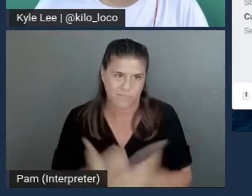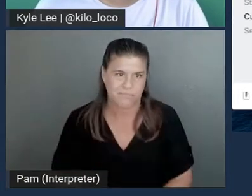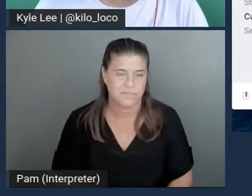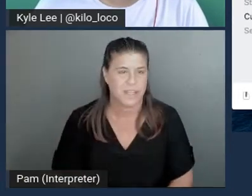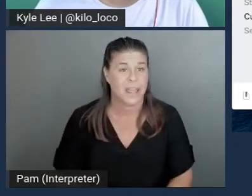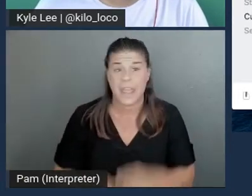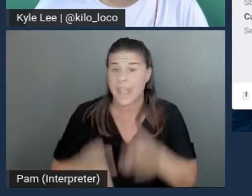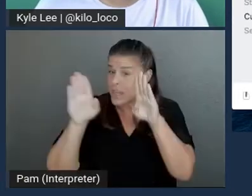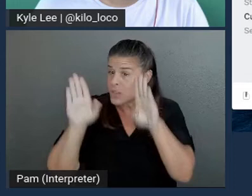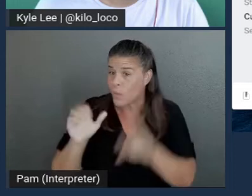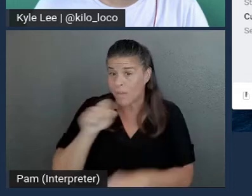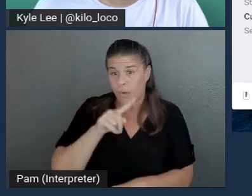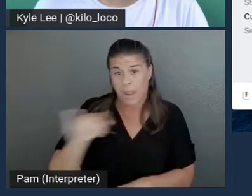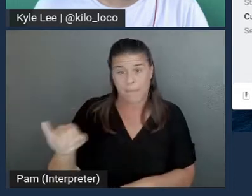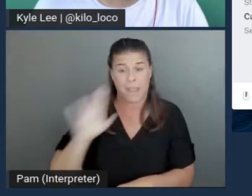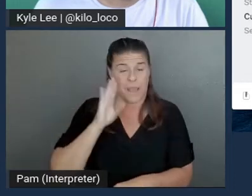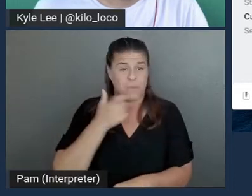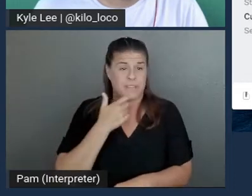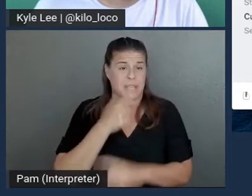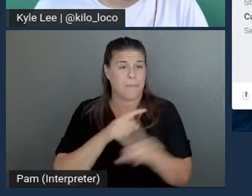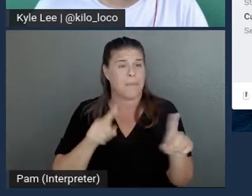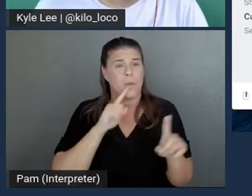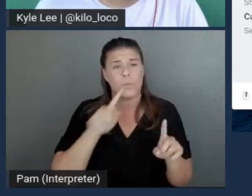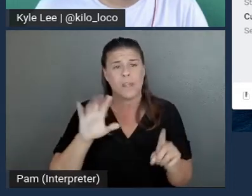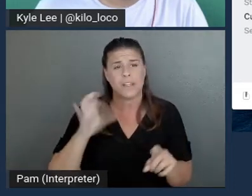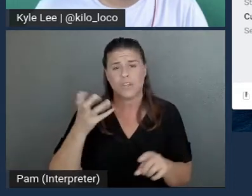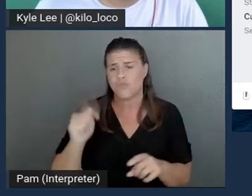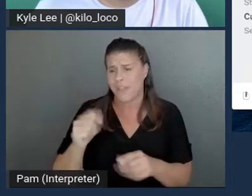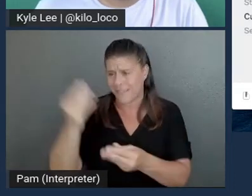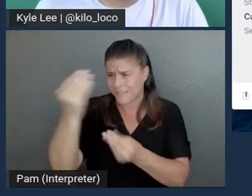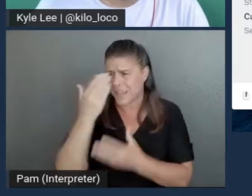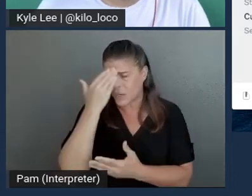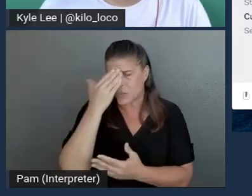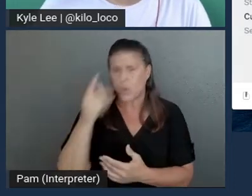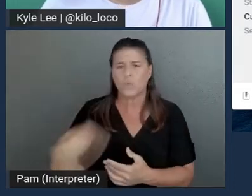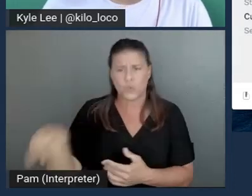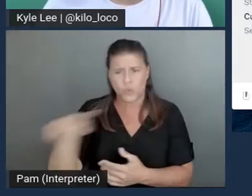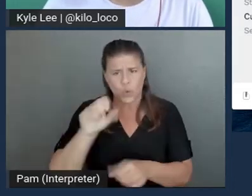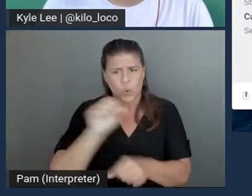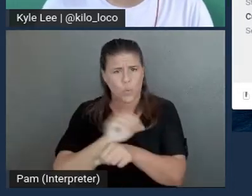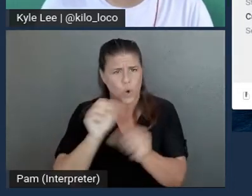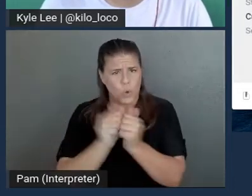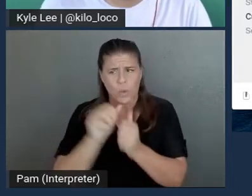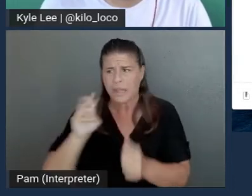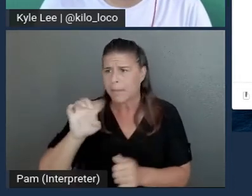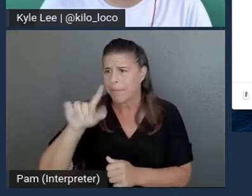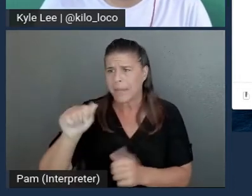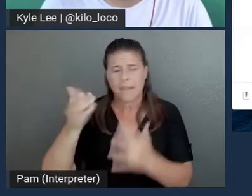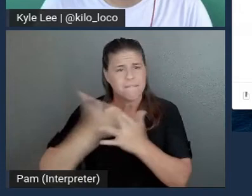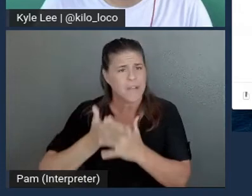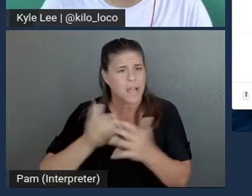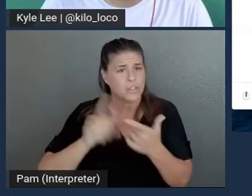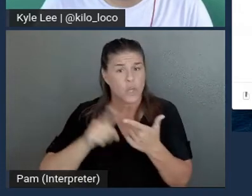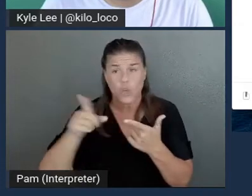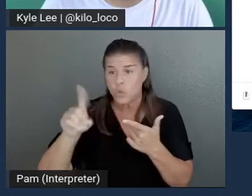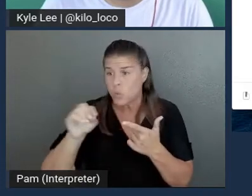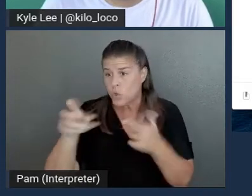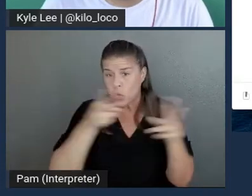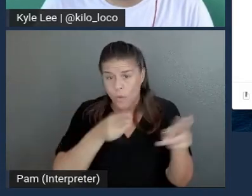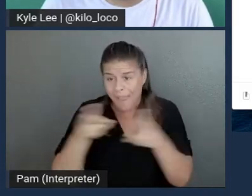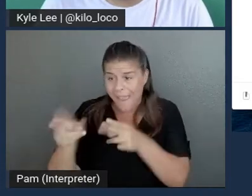It's a wonderful API, I want to say, right? So, and chat, do let us know. Do you work with media files? Do you edit